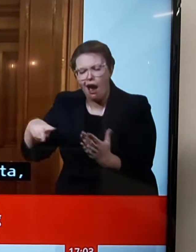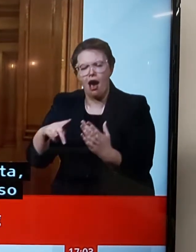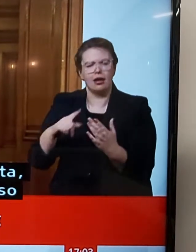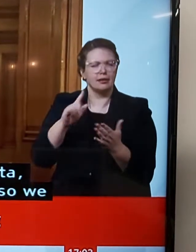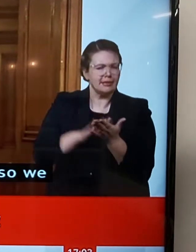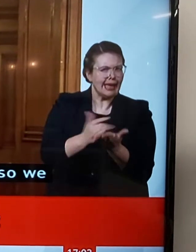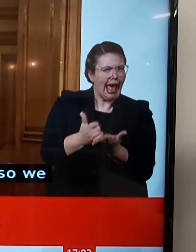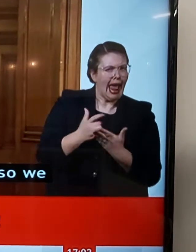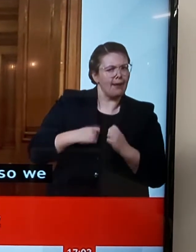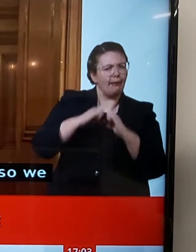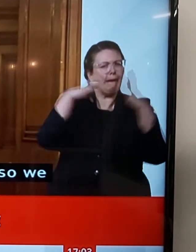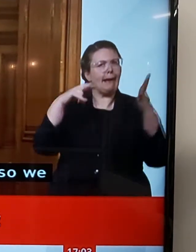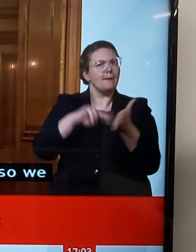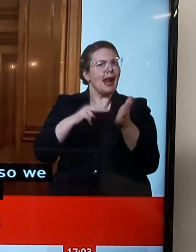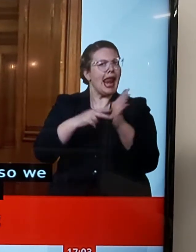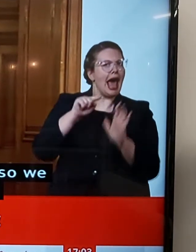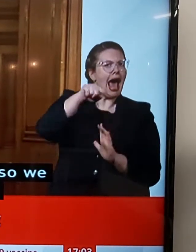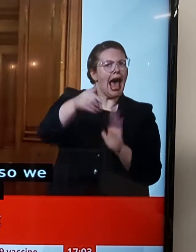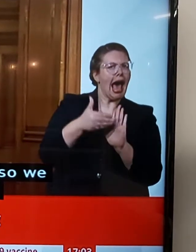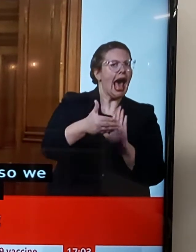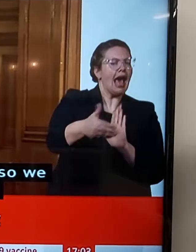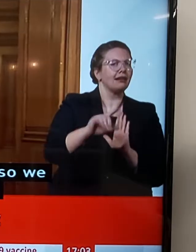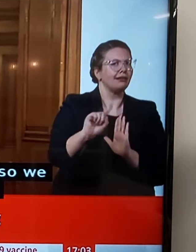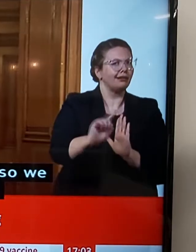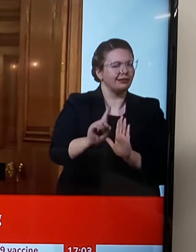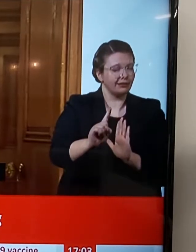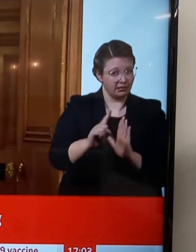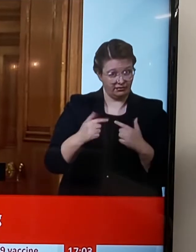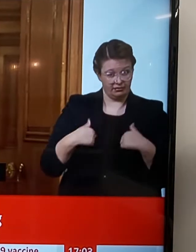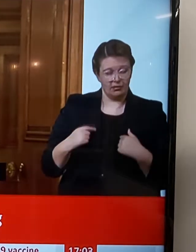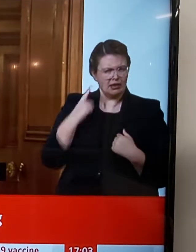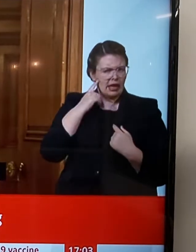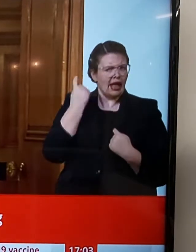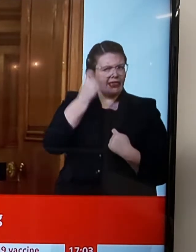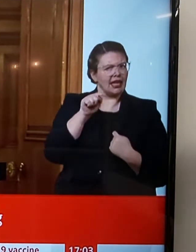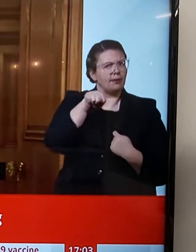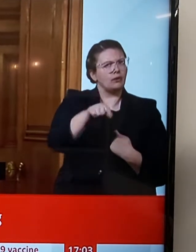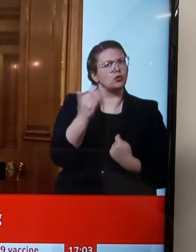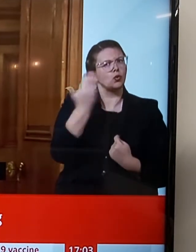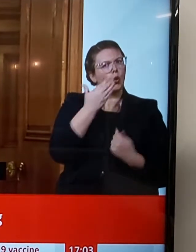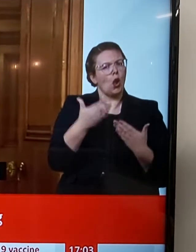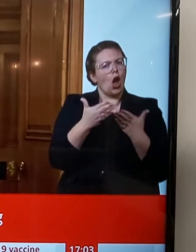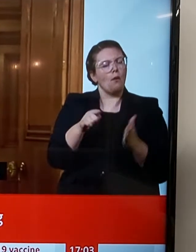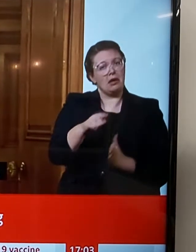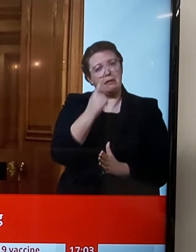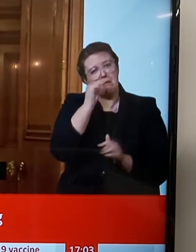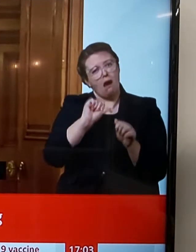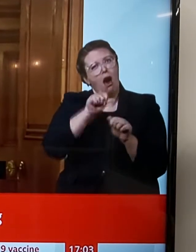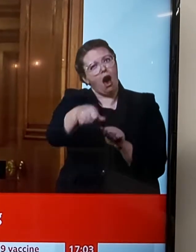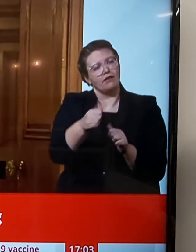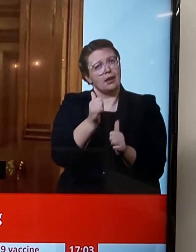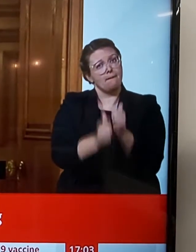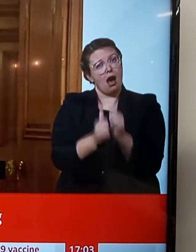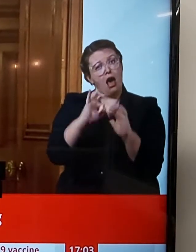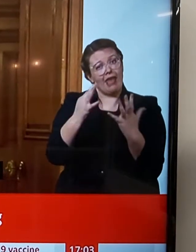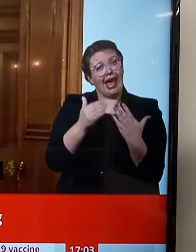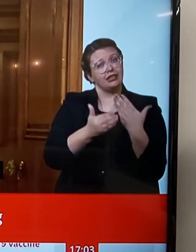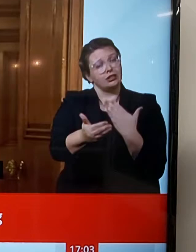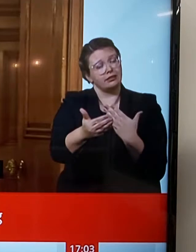the data allows, with the reopening of schools on March the 8th. And I'll be setting out as much as we can about